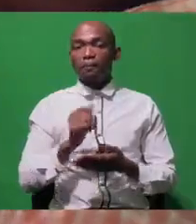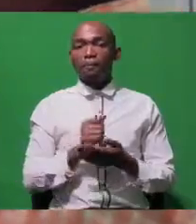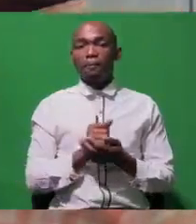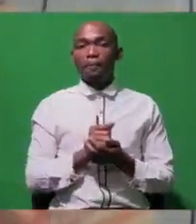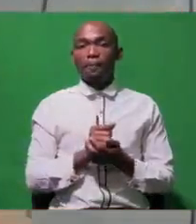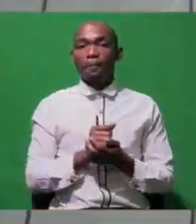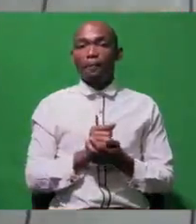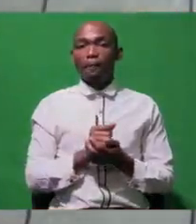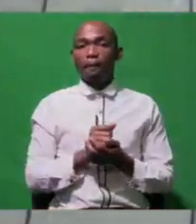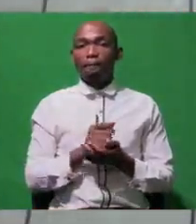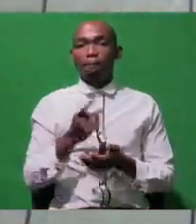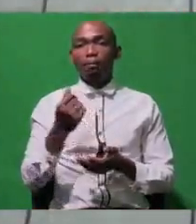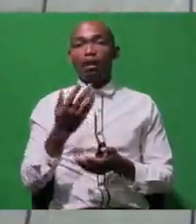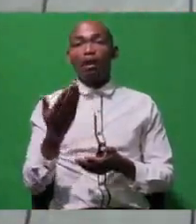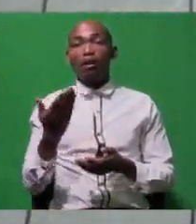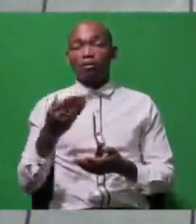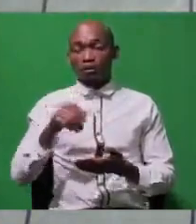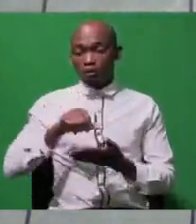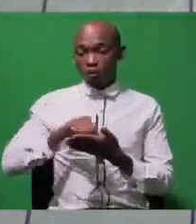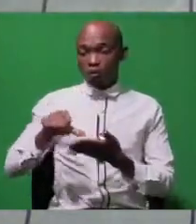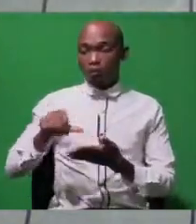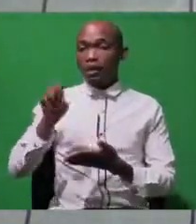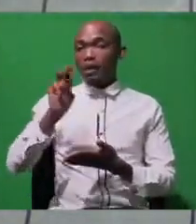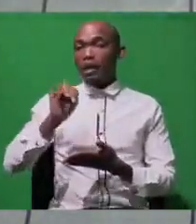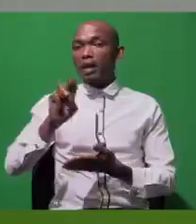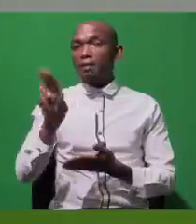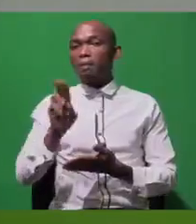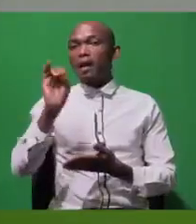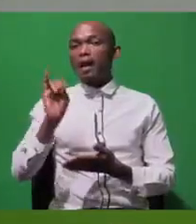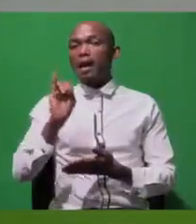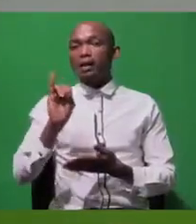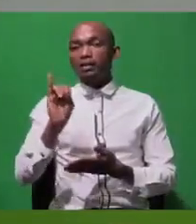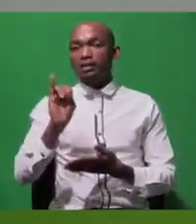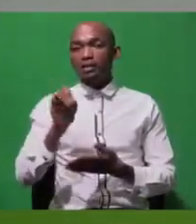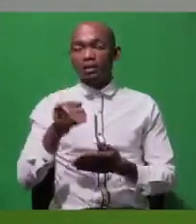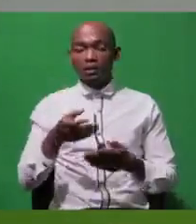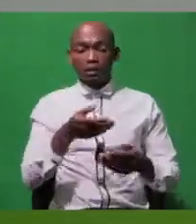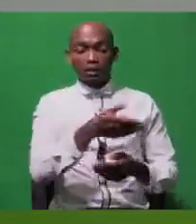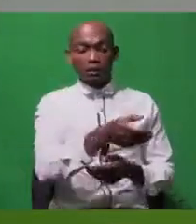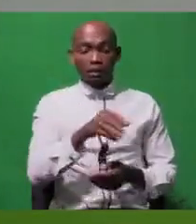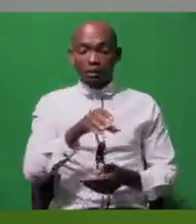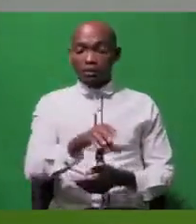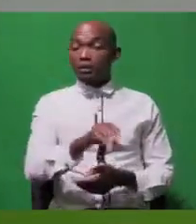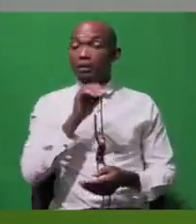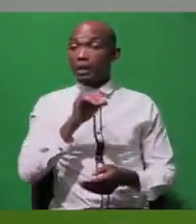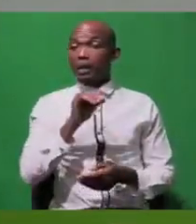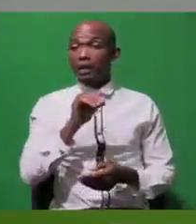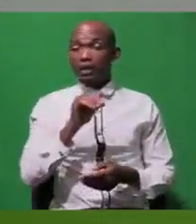270. How much will pay M. Haji? Take